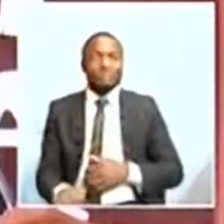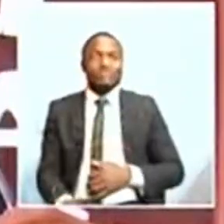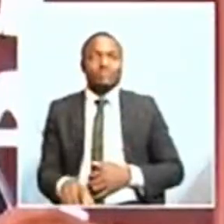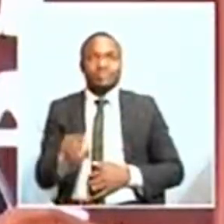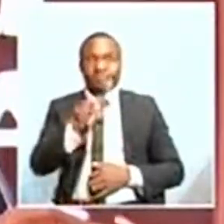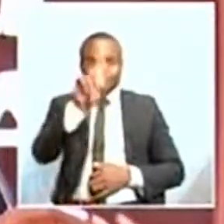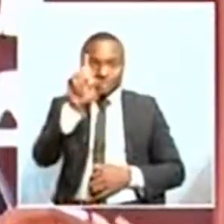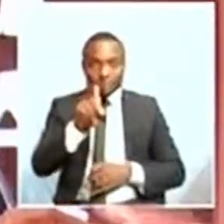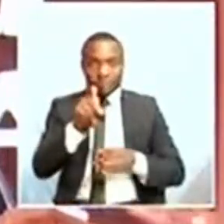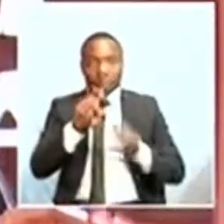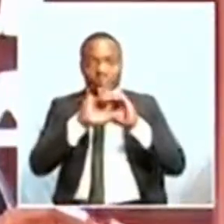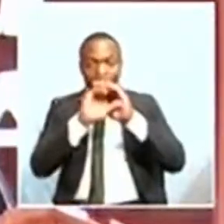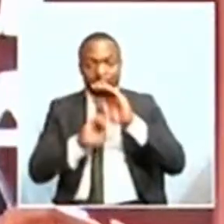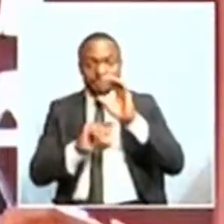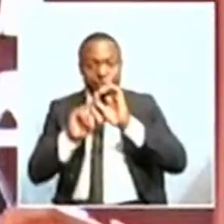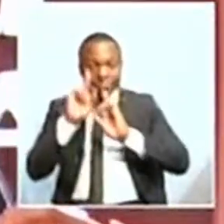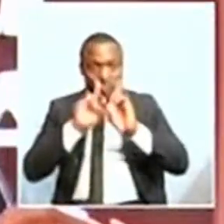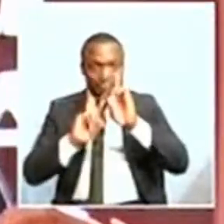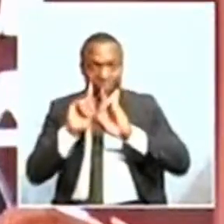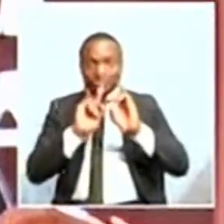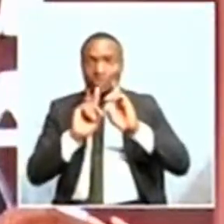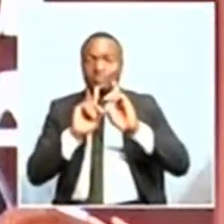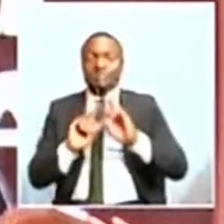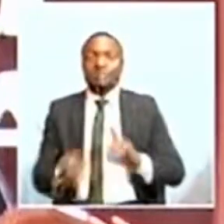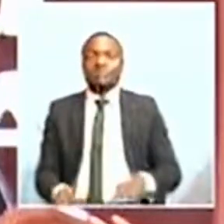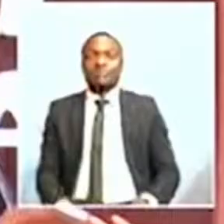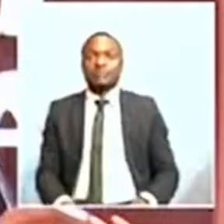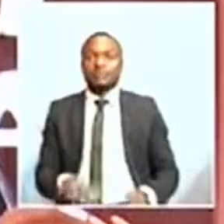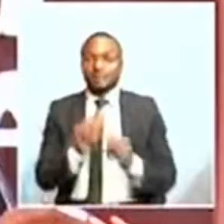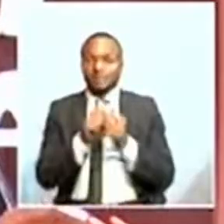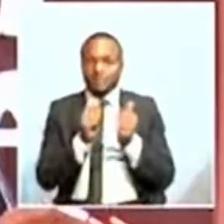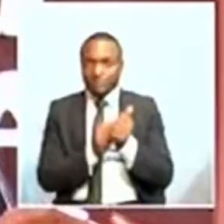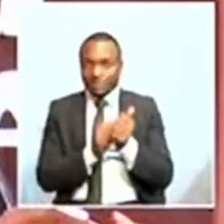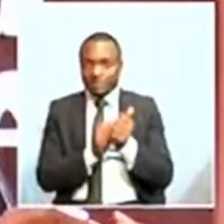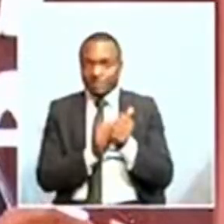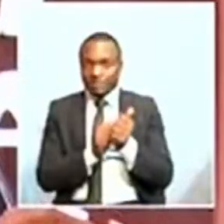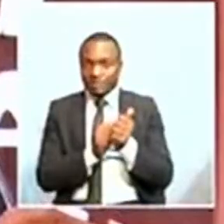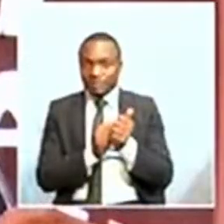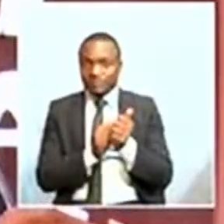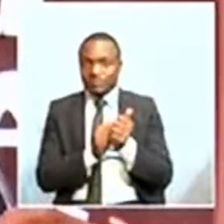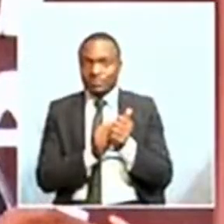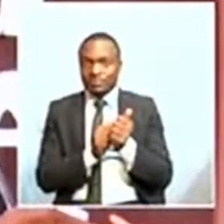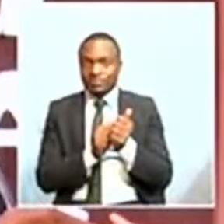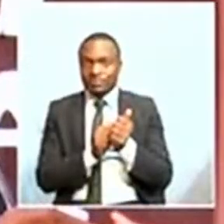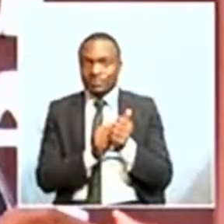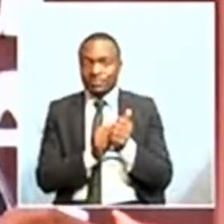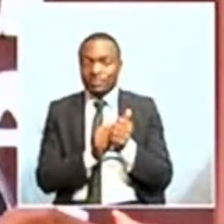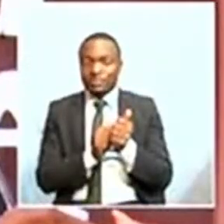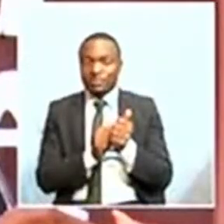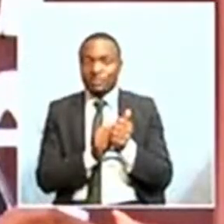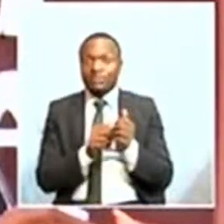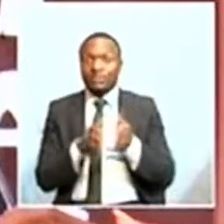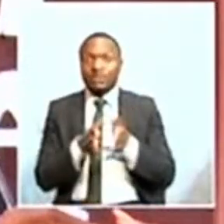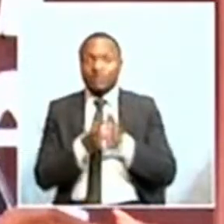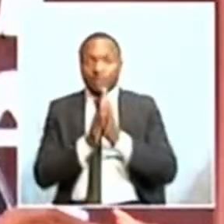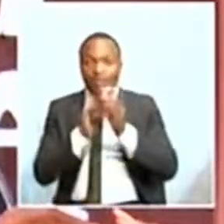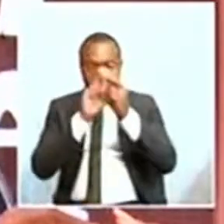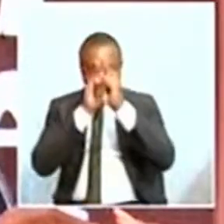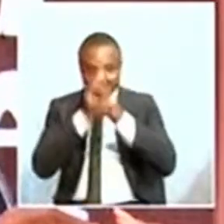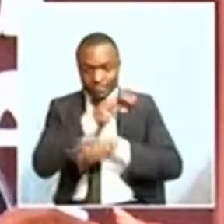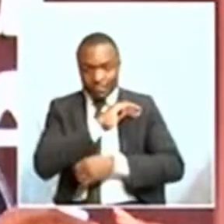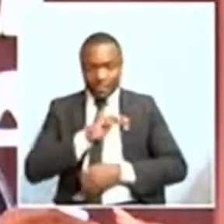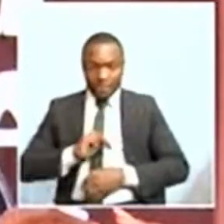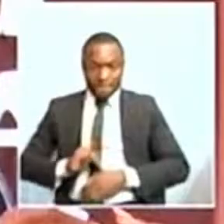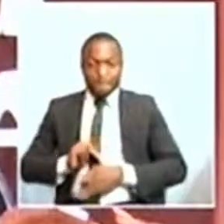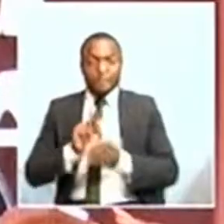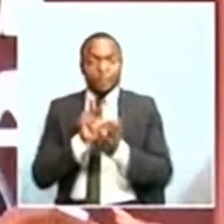question that was under consideration when the House was about to go on break was question posed by Kalabo Central Member of Parliament,